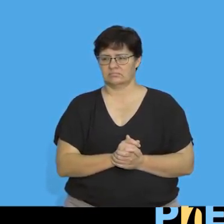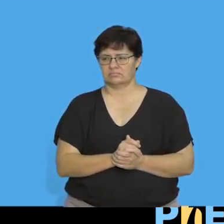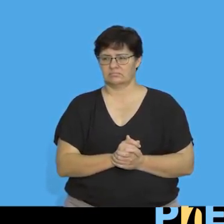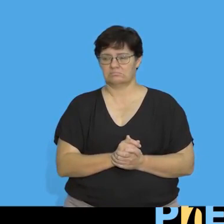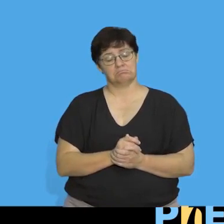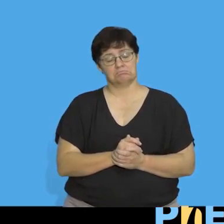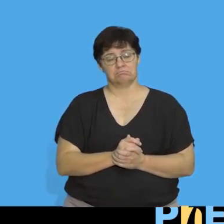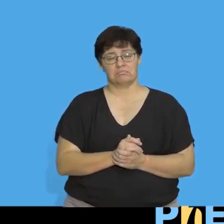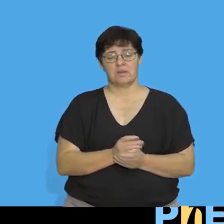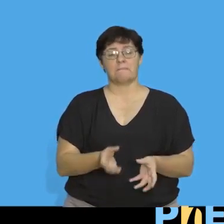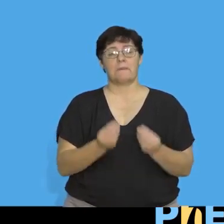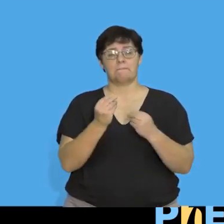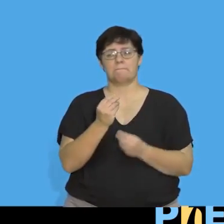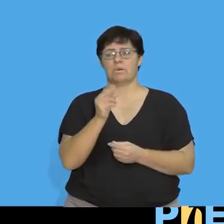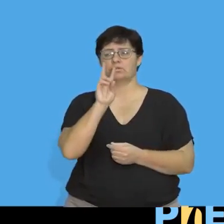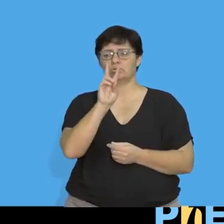And that gives us roughly